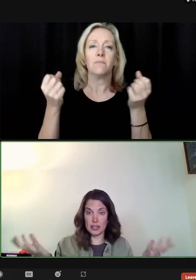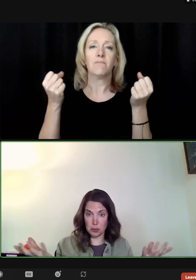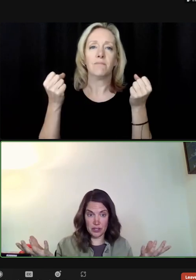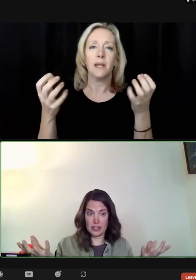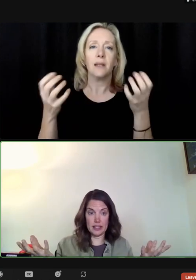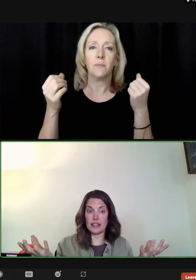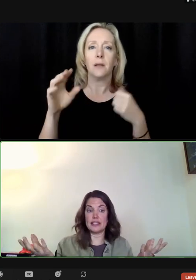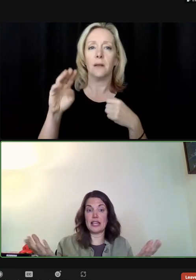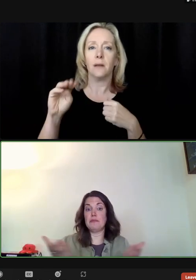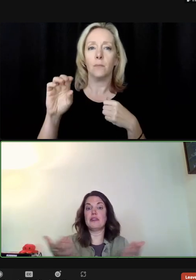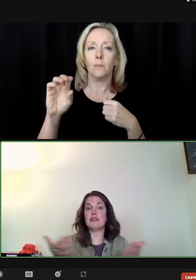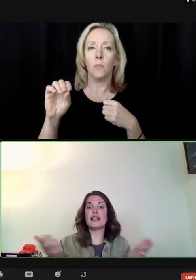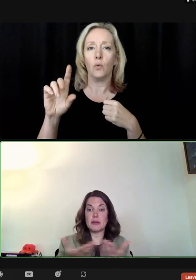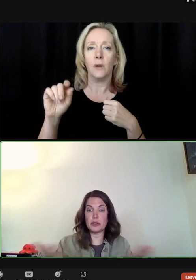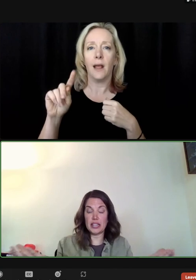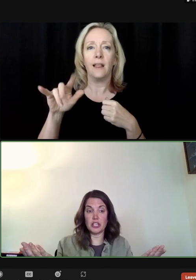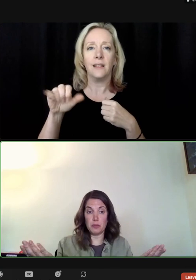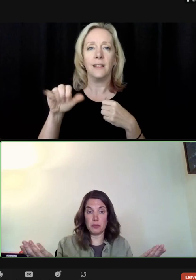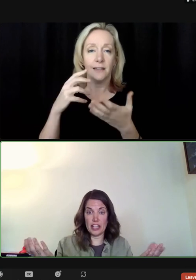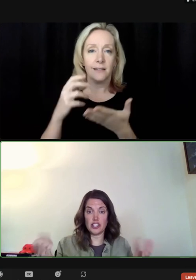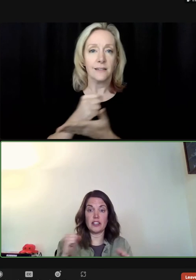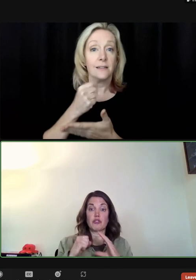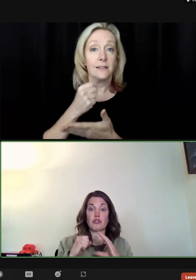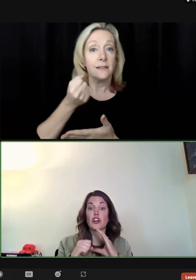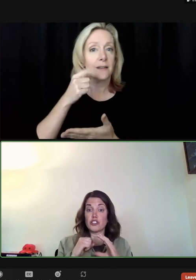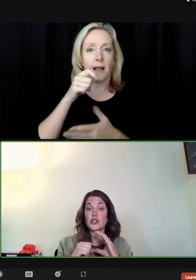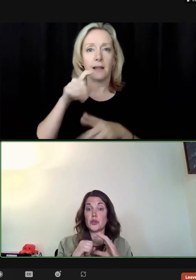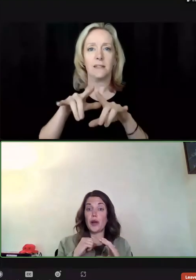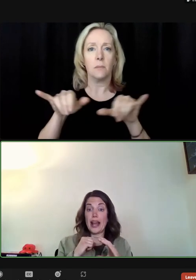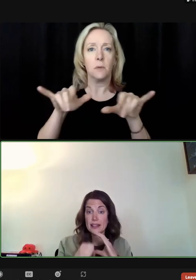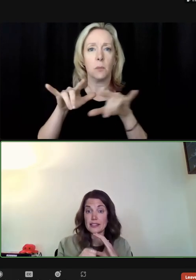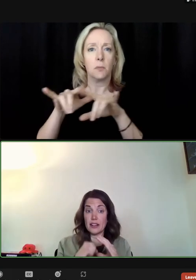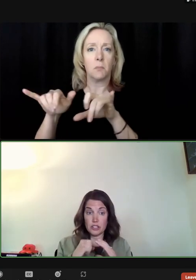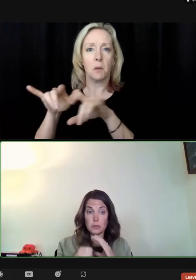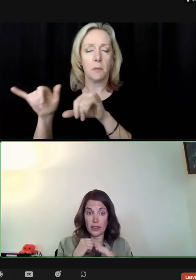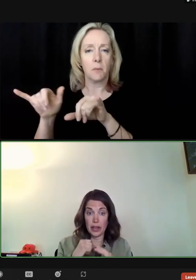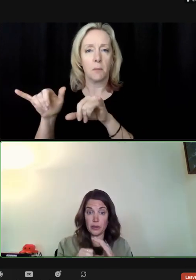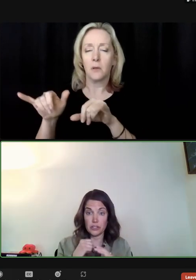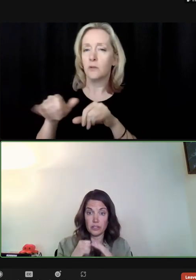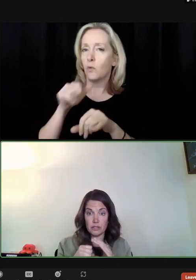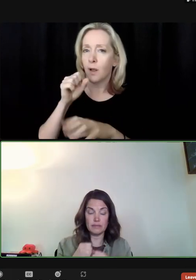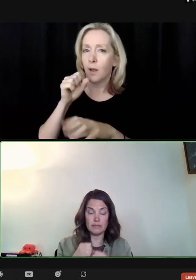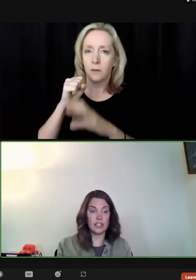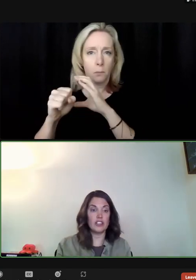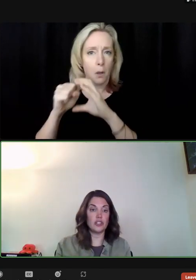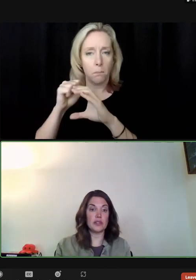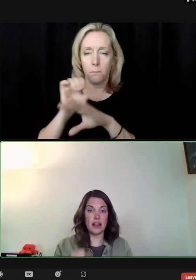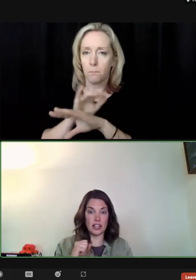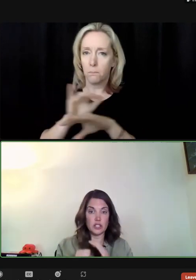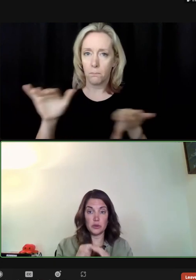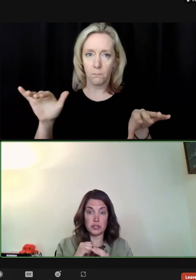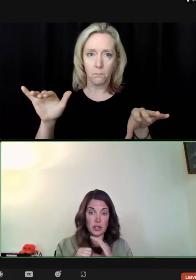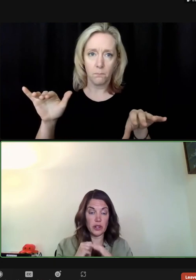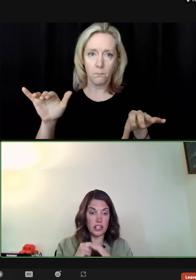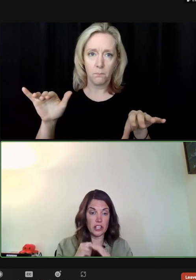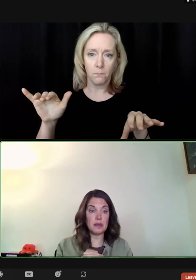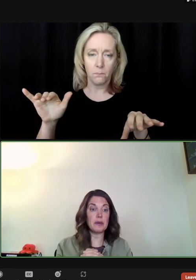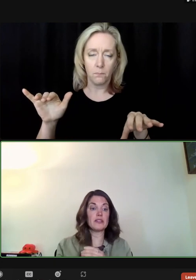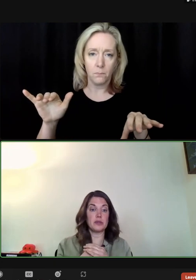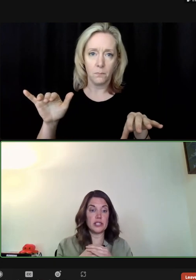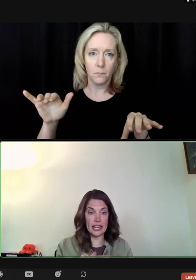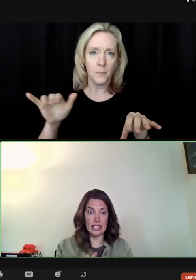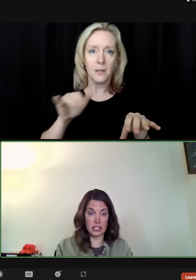but not presented at the same, not simultaneous communication in regards to ASL and spoken language. So it's not exclusively,